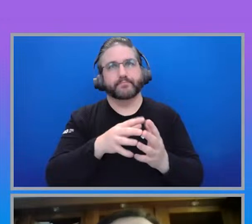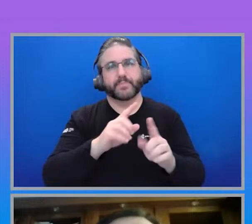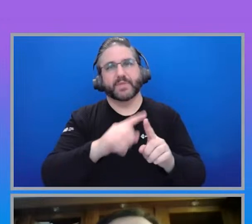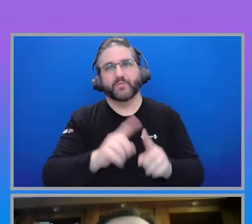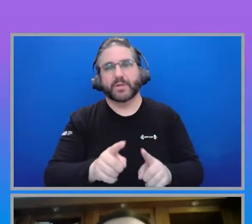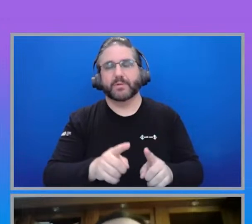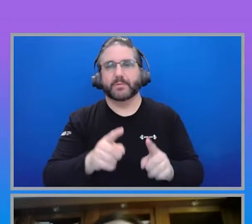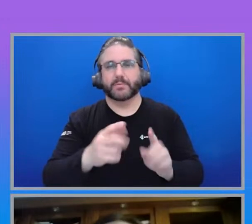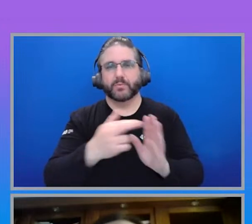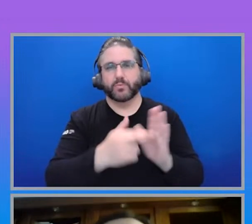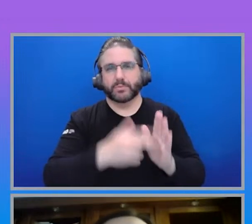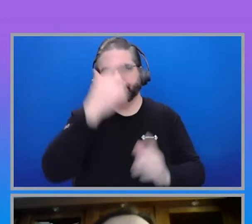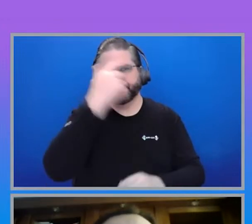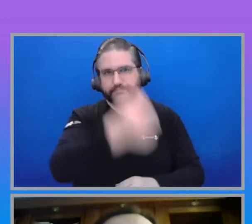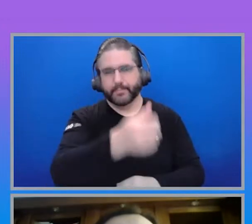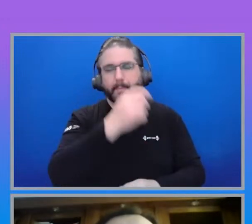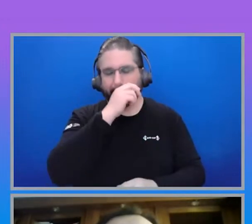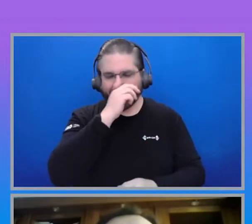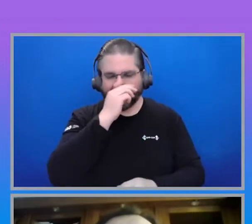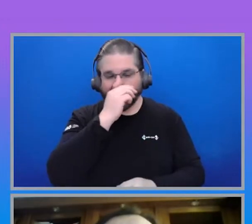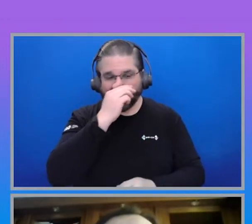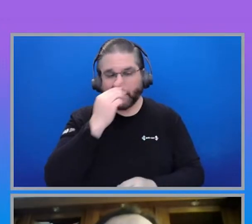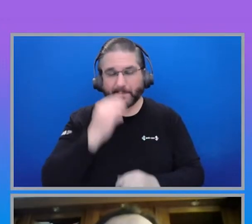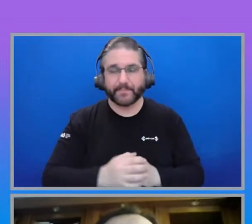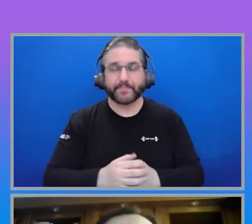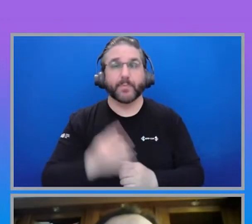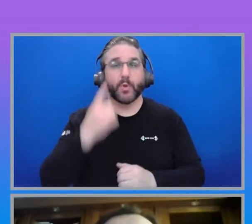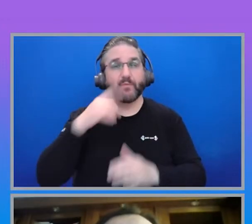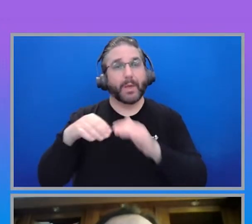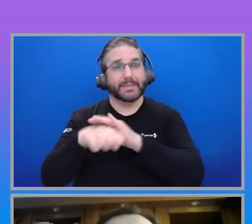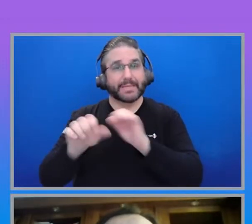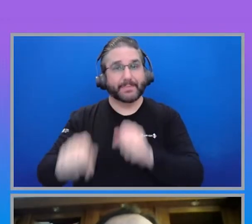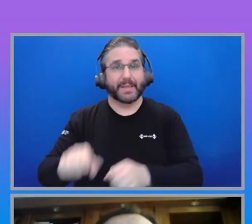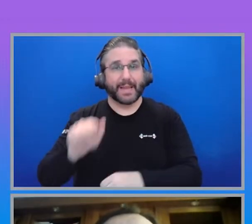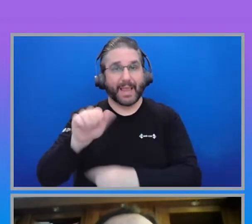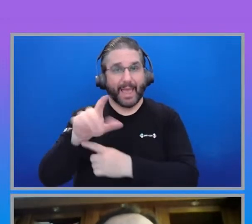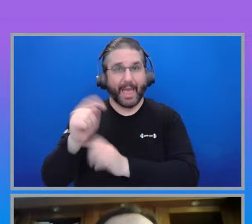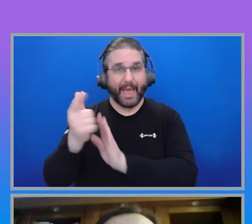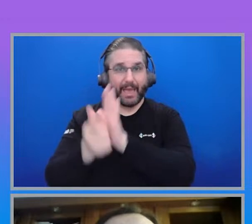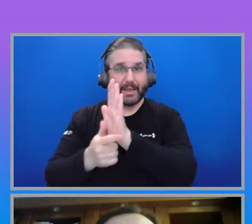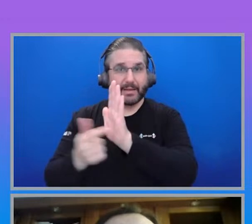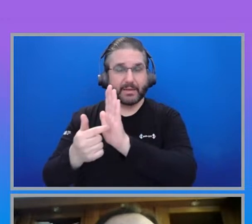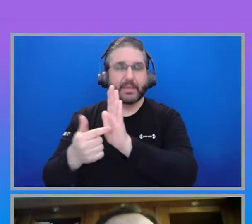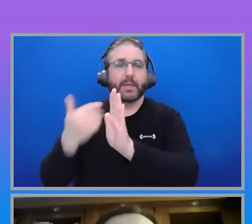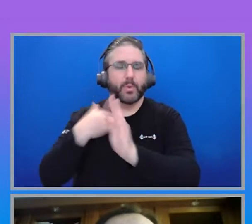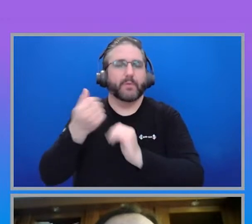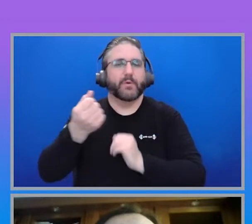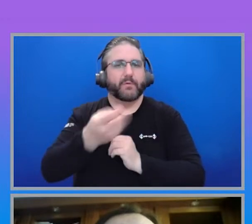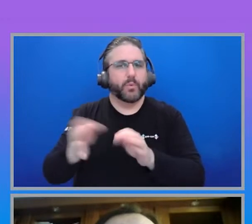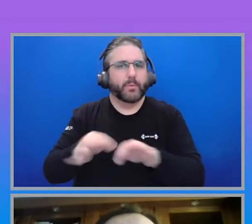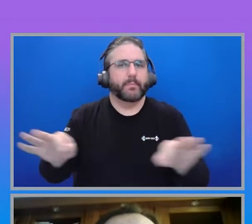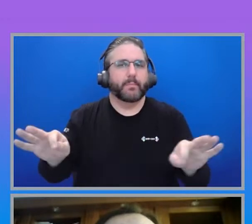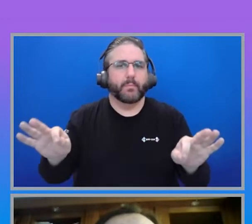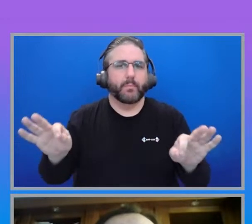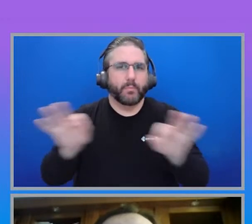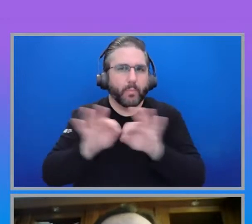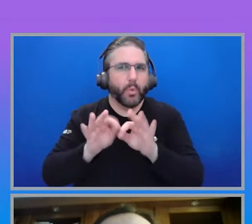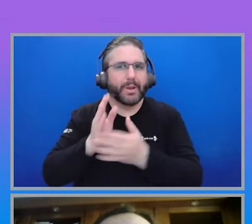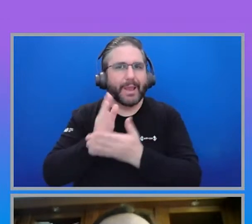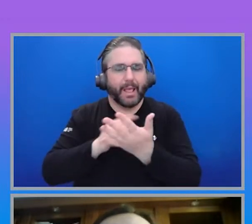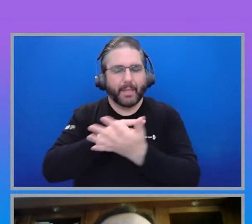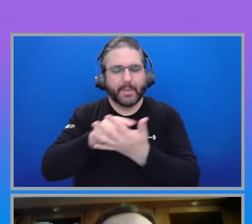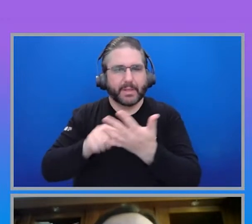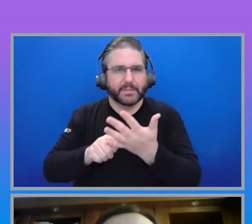different rules. We also have in the Accessibility Act a couple of important elements in scope.